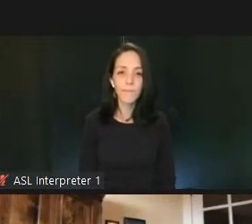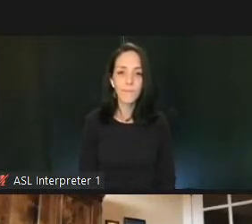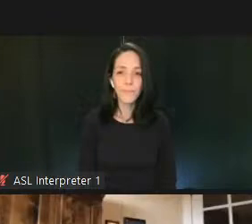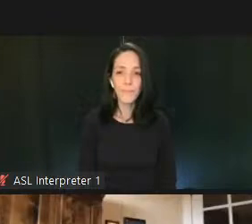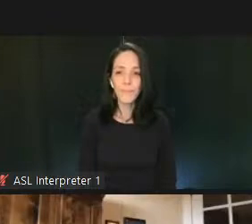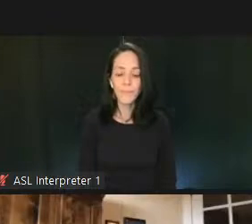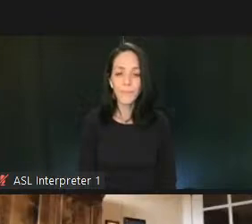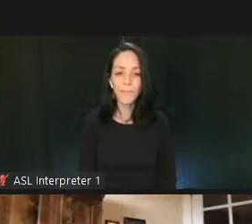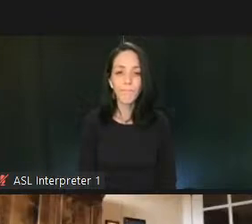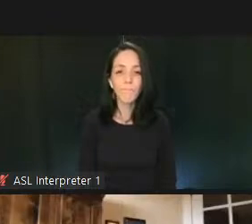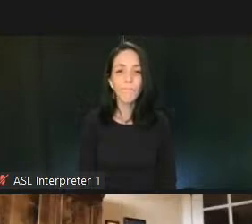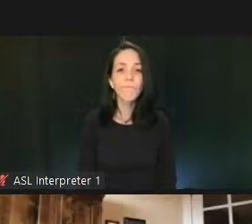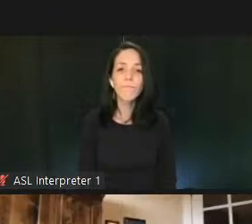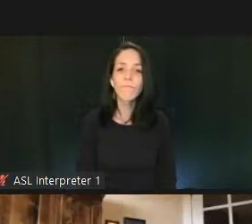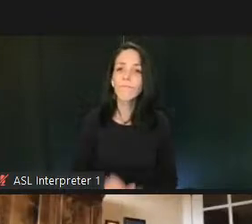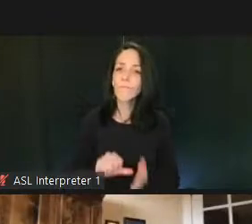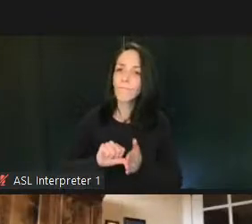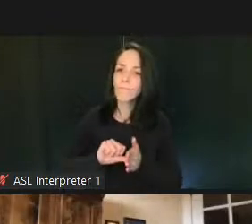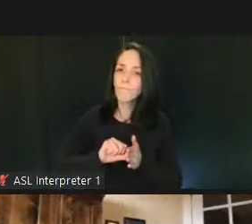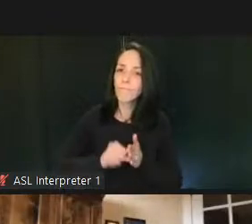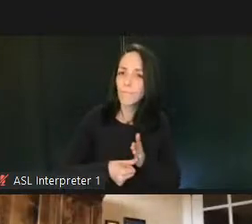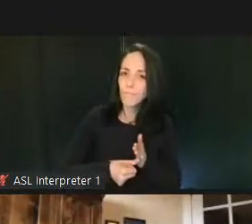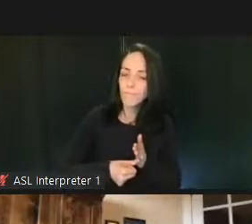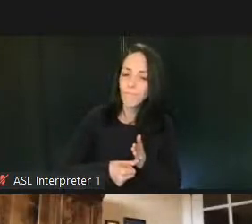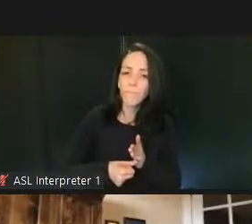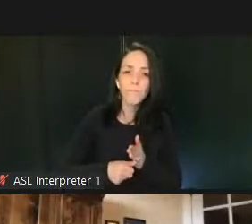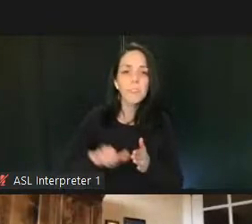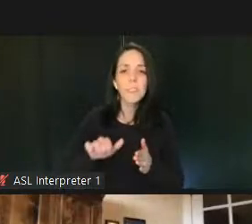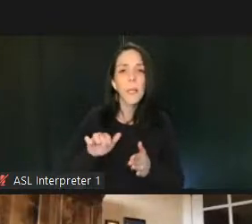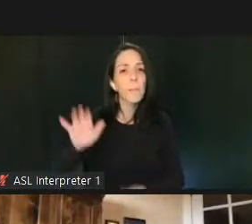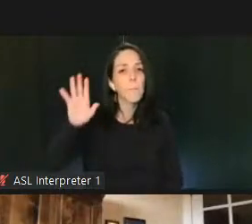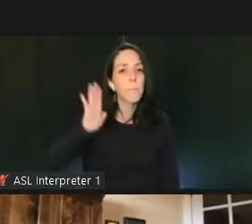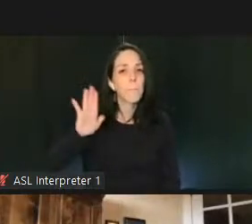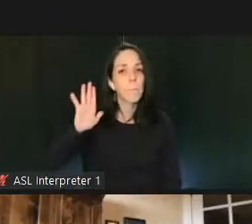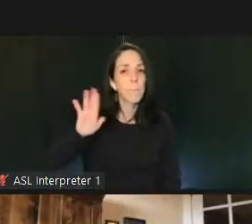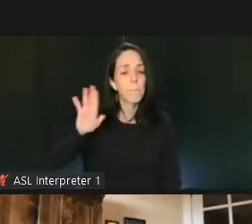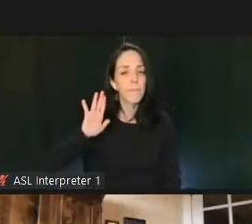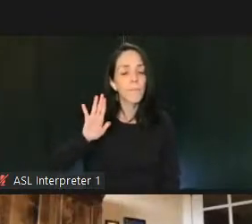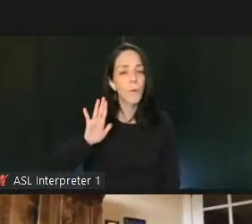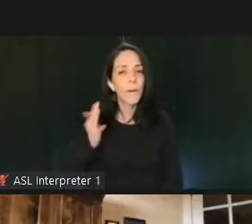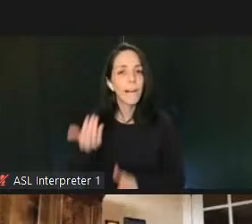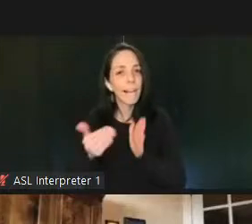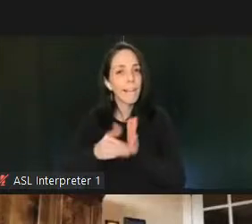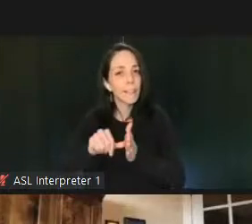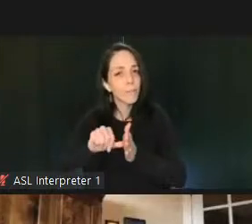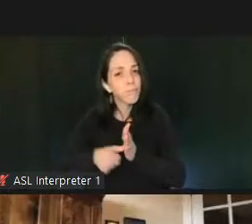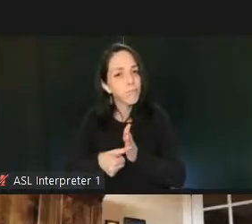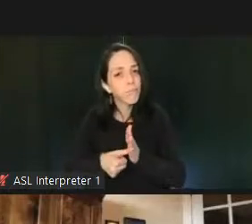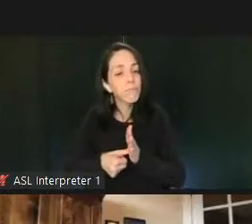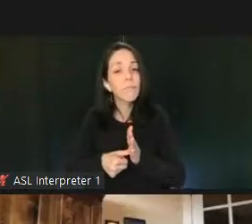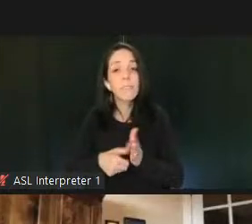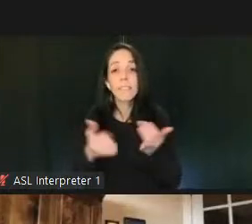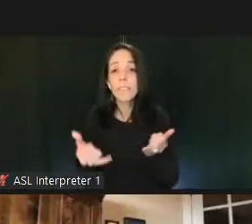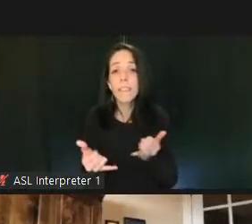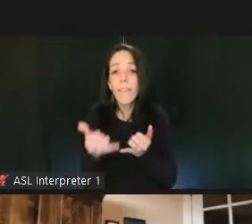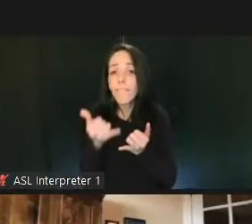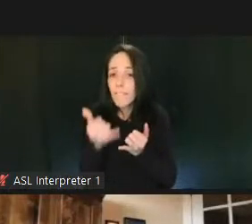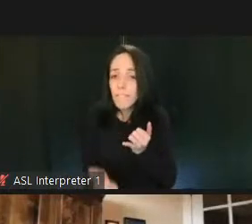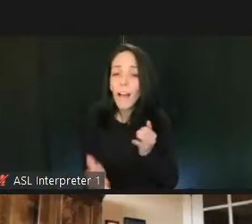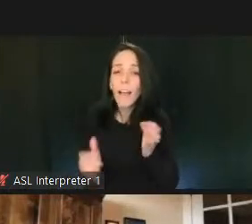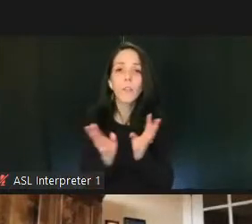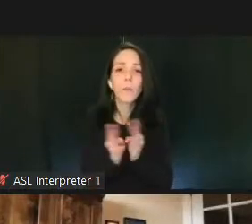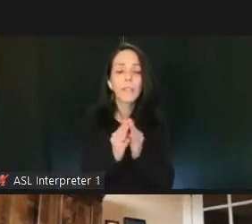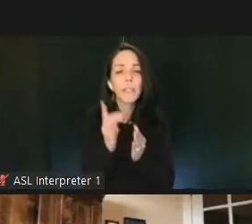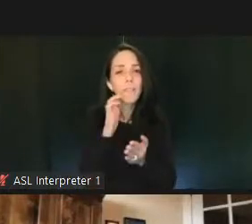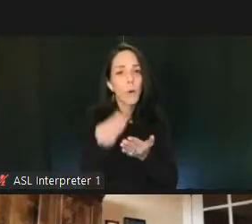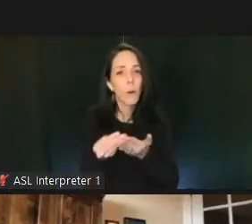So just want to stress this evening, as we have done with all of our meetings, and this is the final meeting of our budget